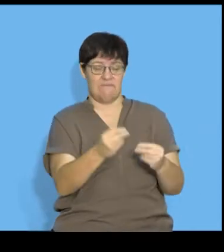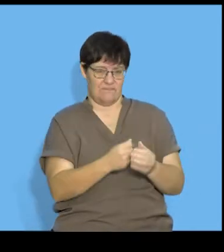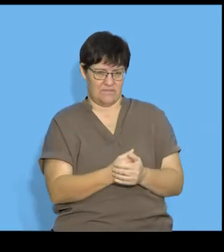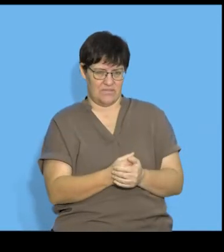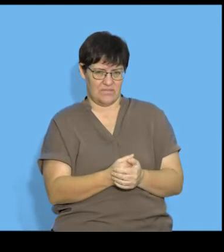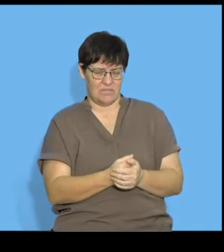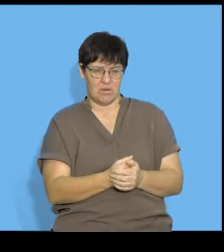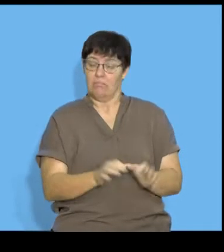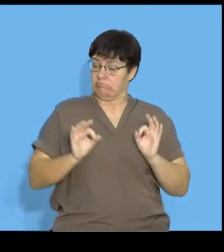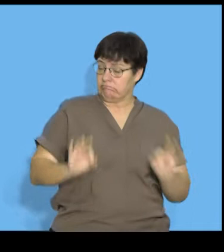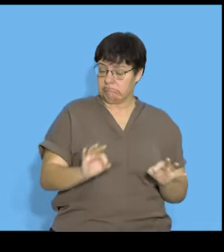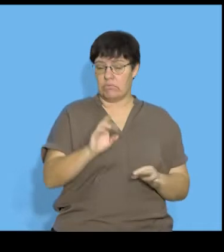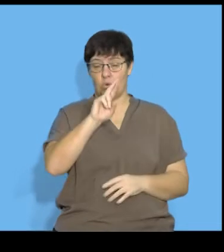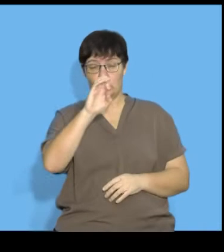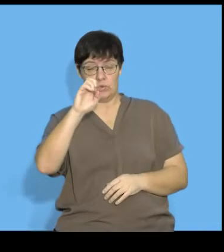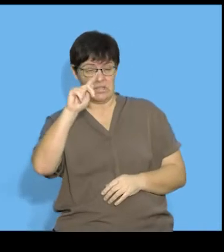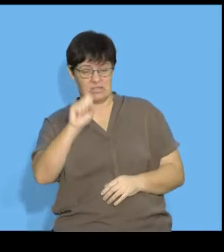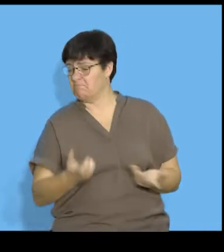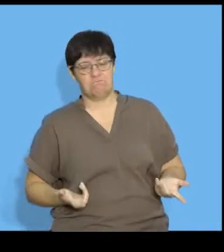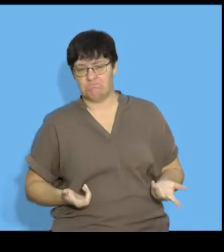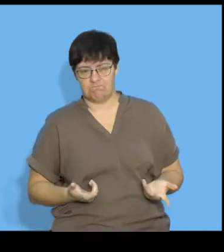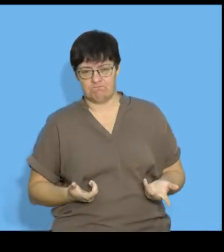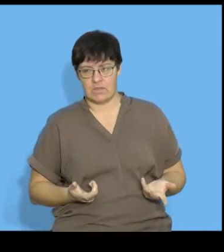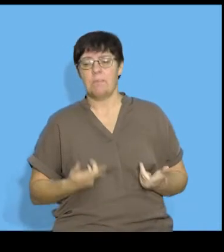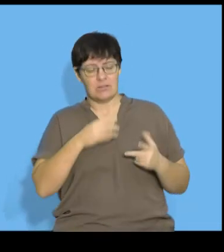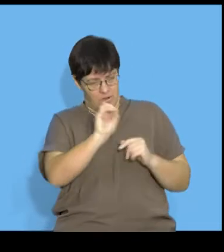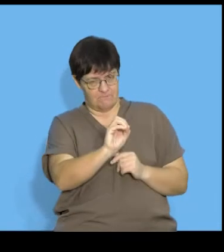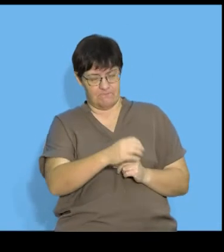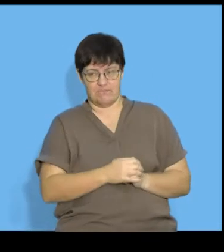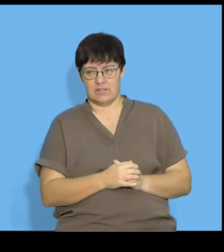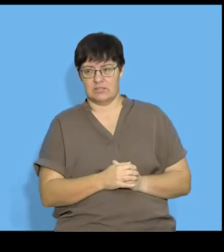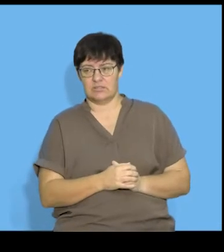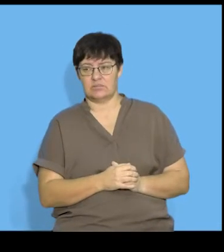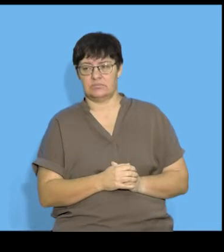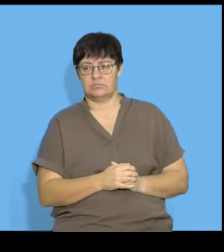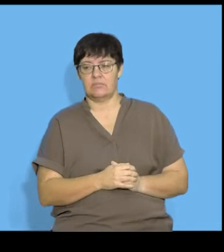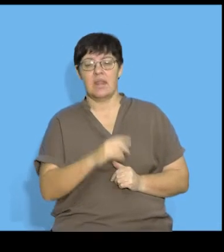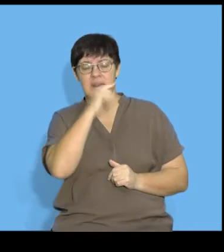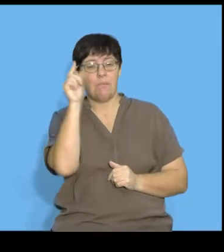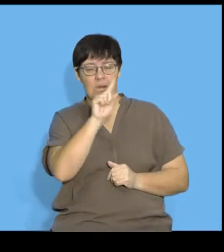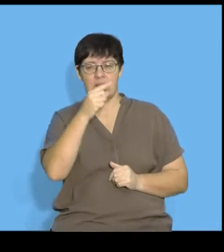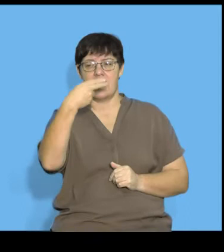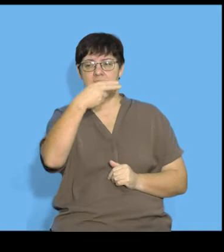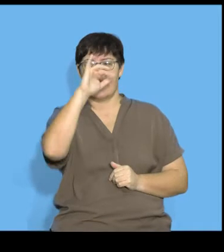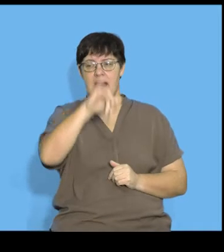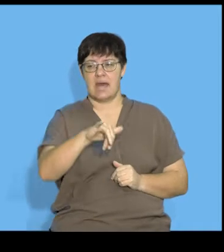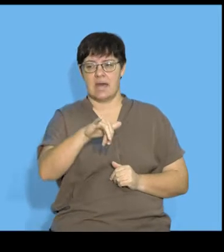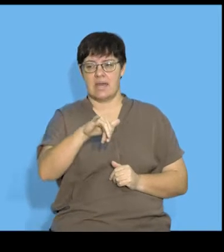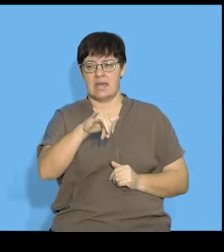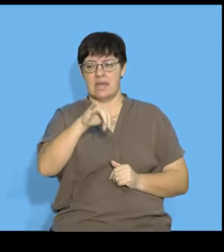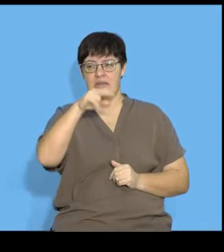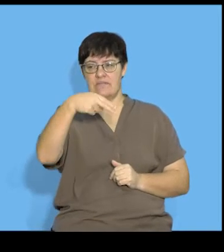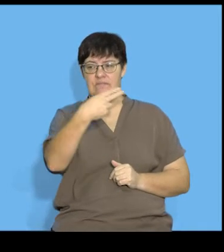roots, but they've got like these things, I'm going to put here, roots. They're actually called hyphae. And they are going